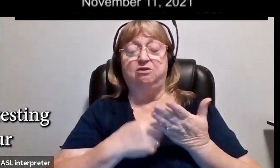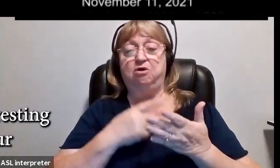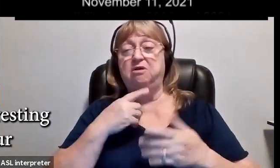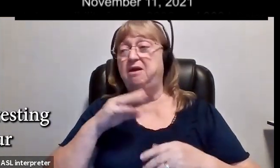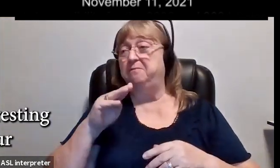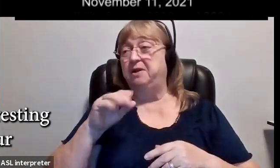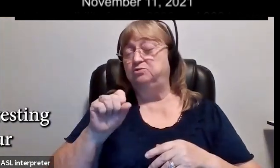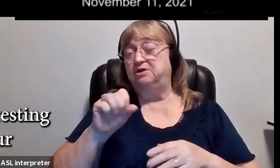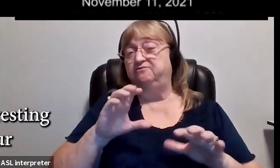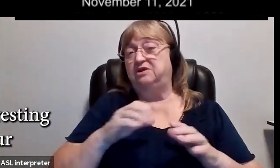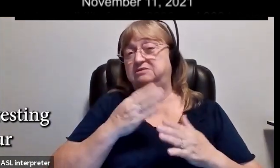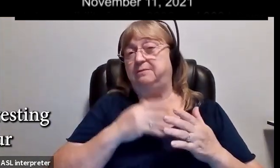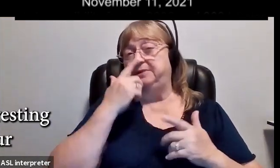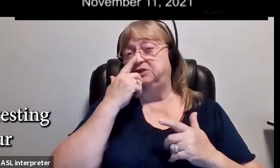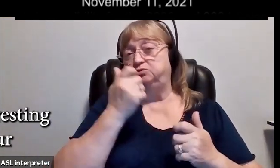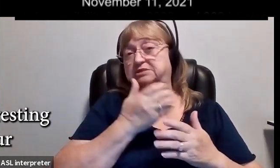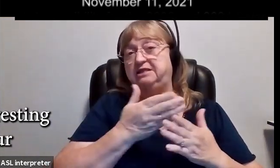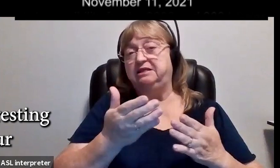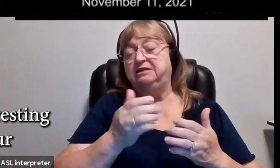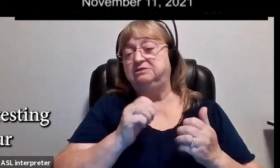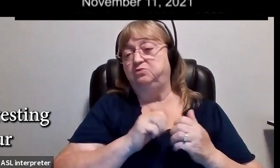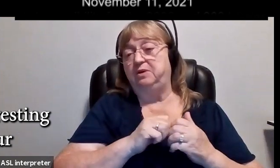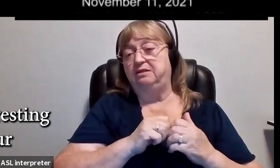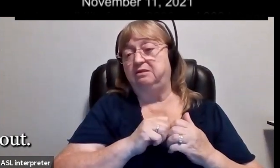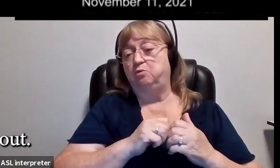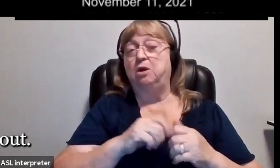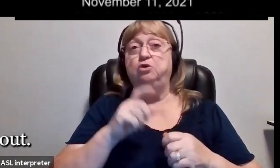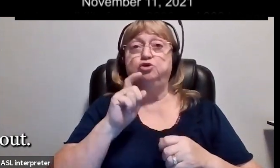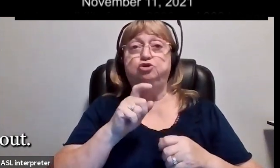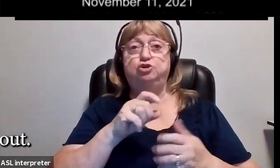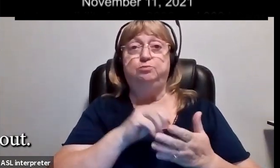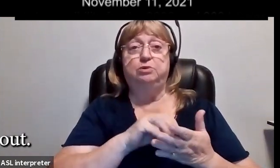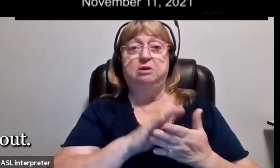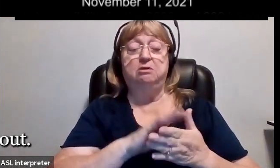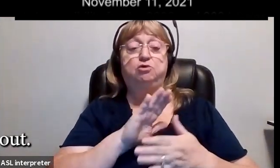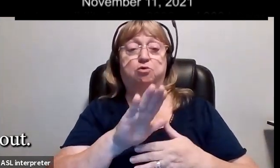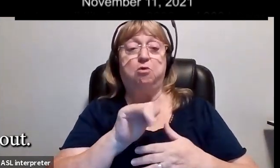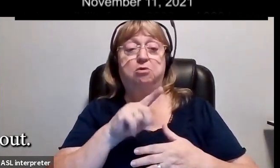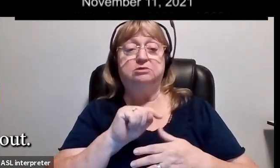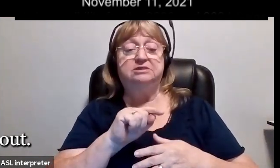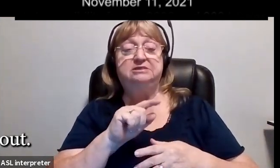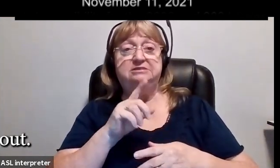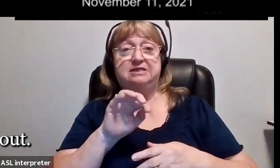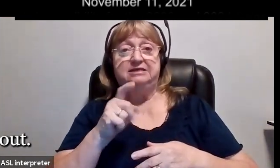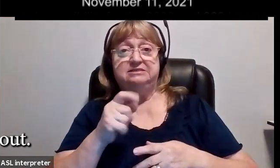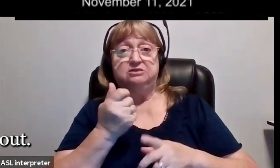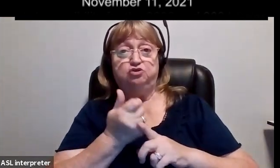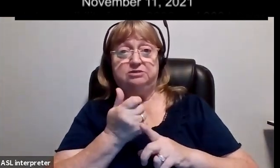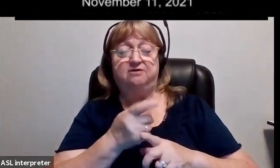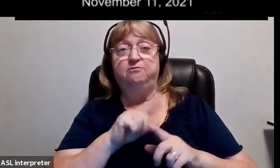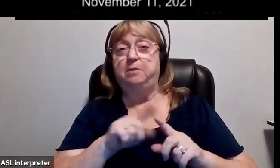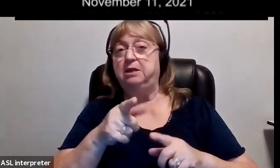they do some interesting things with, you should put in your alt text yourself, but it may try to automatically figure it